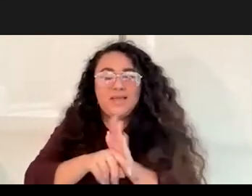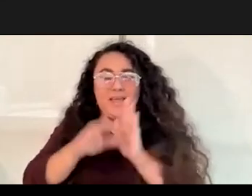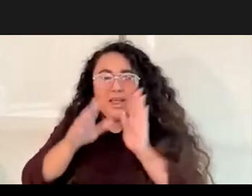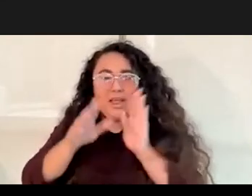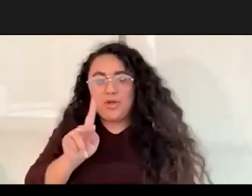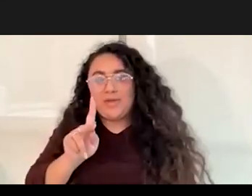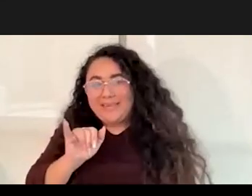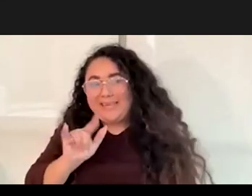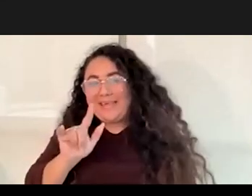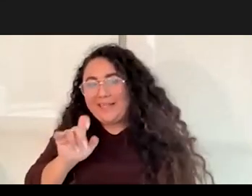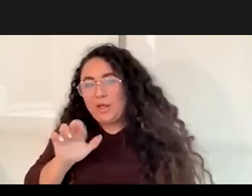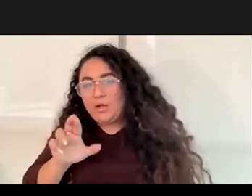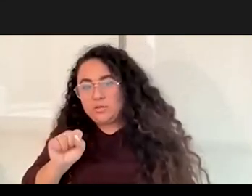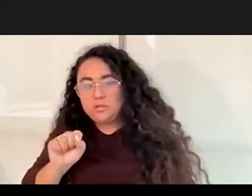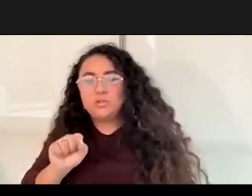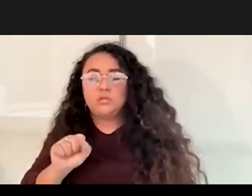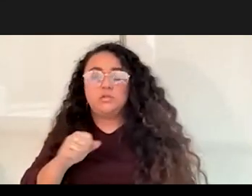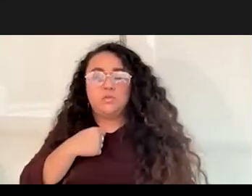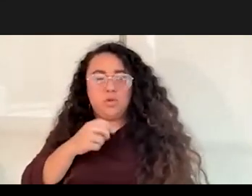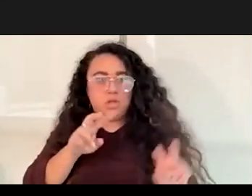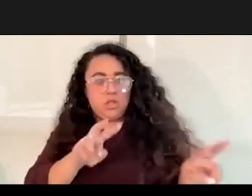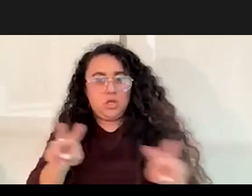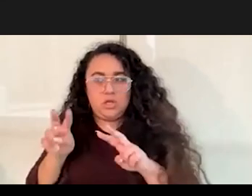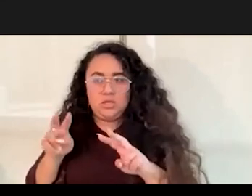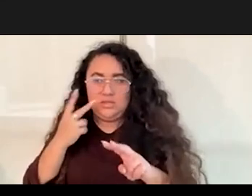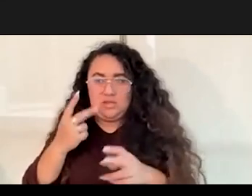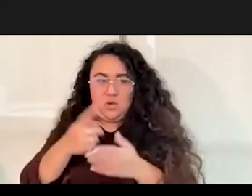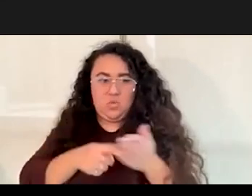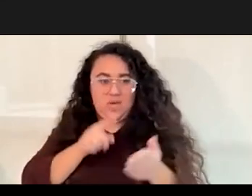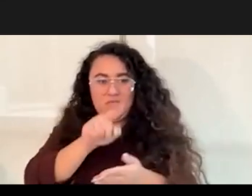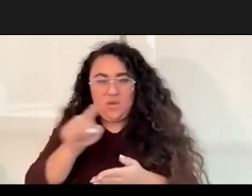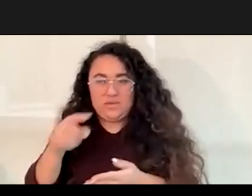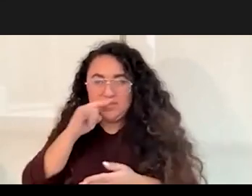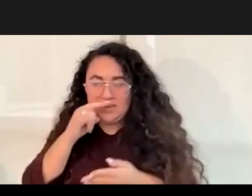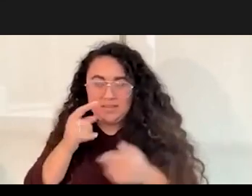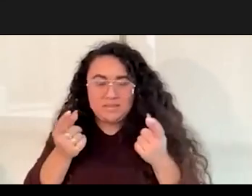killers. And when I looked and saw the things that these kids did,